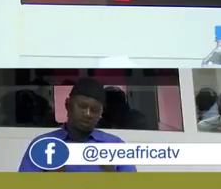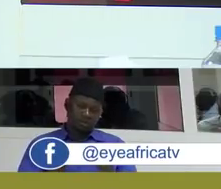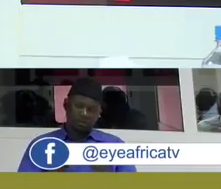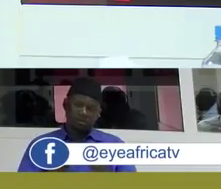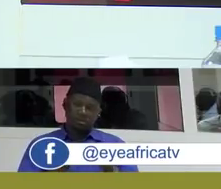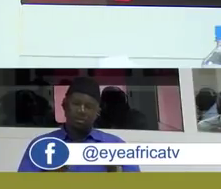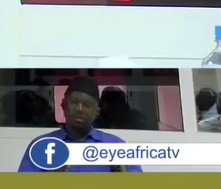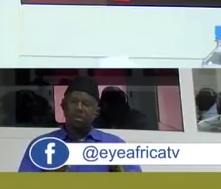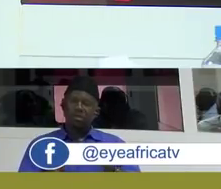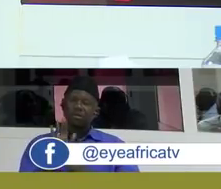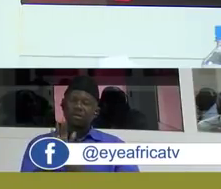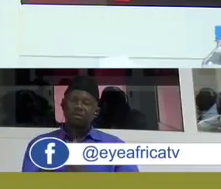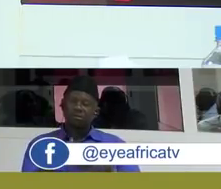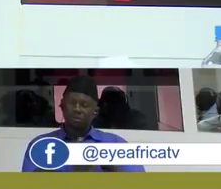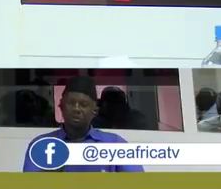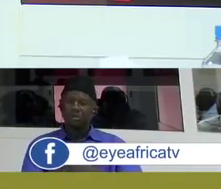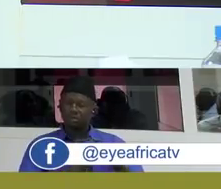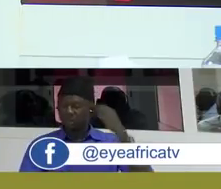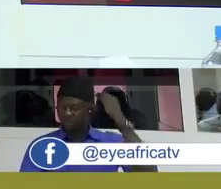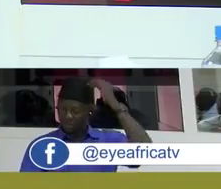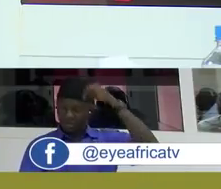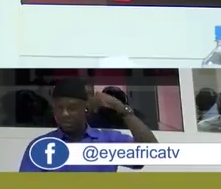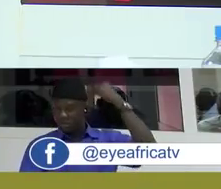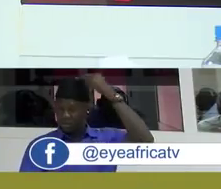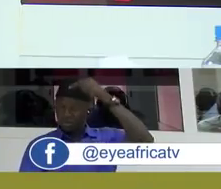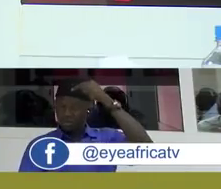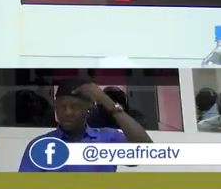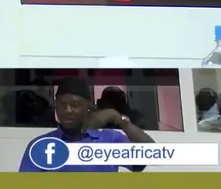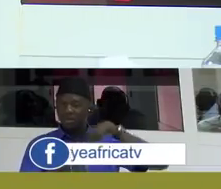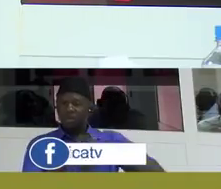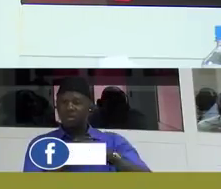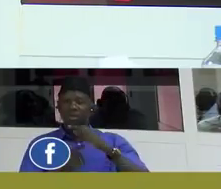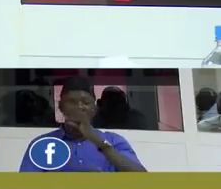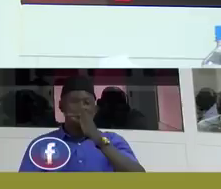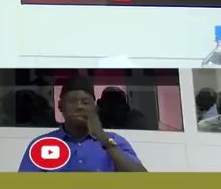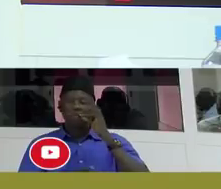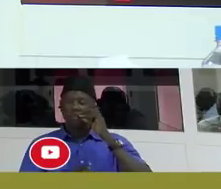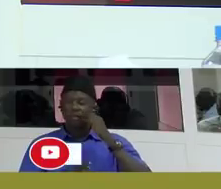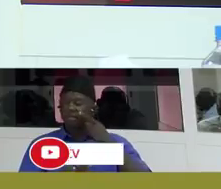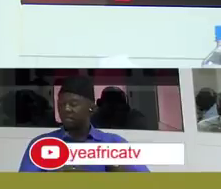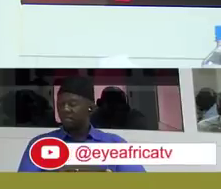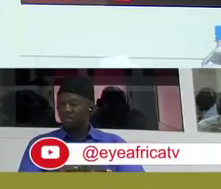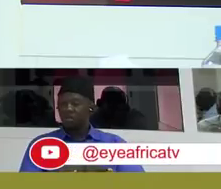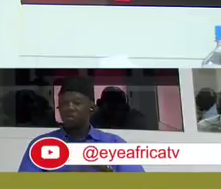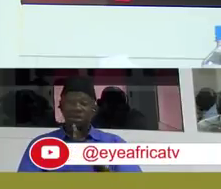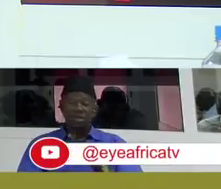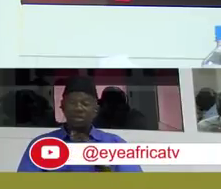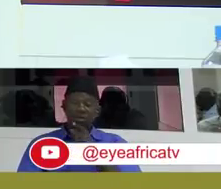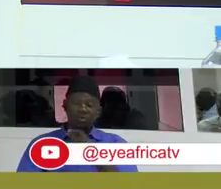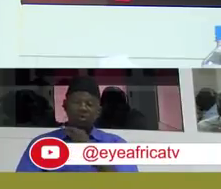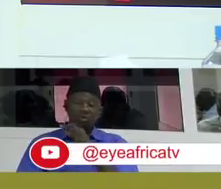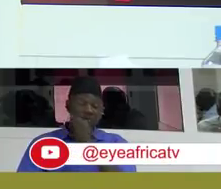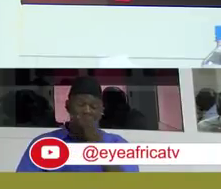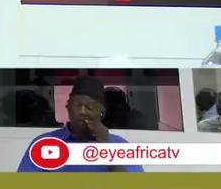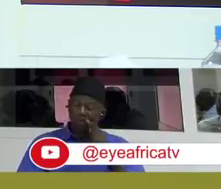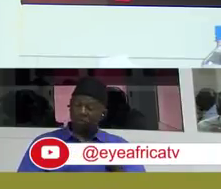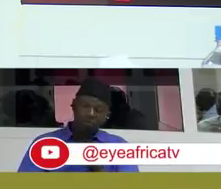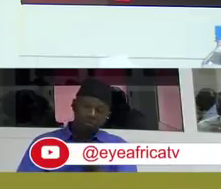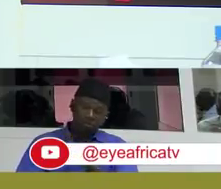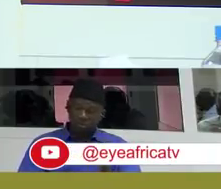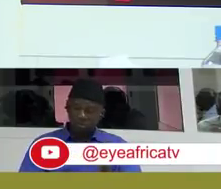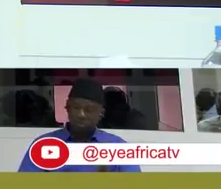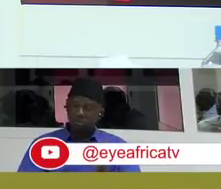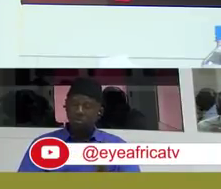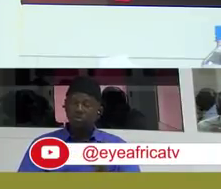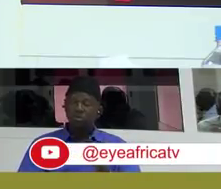in Saudi, in Ramadan, whether you fast or you don't fast,